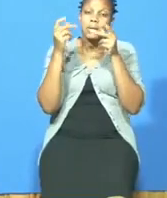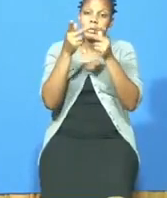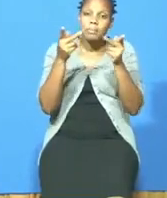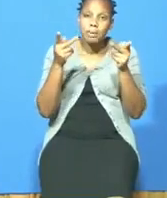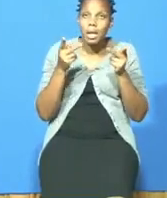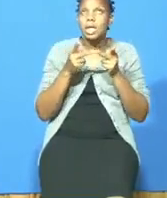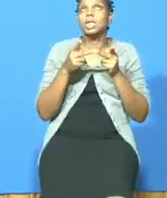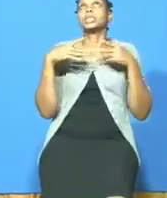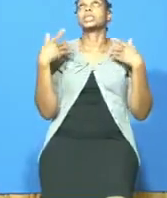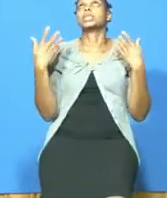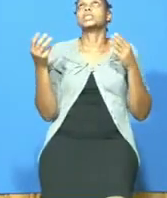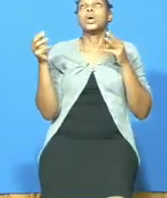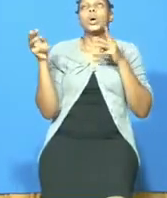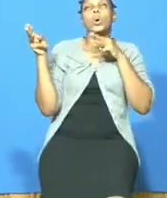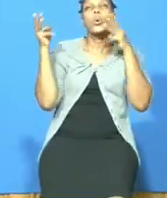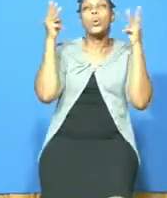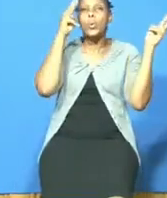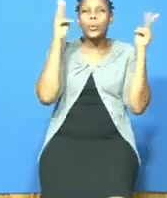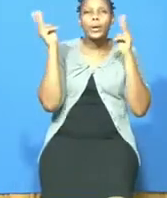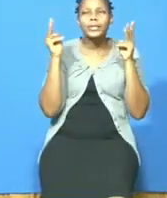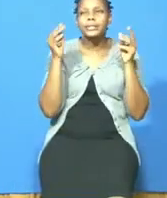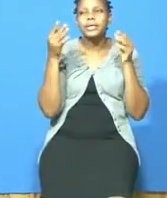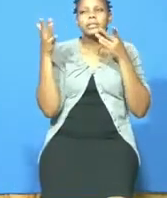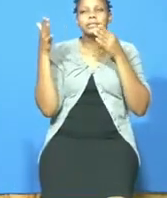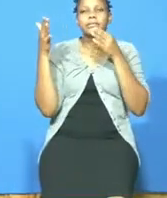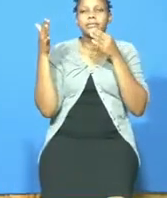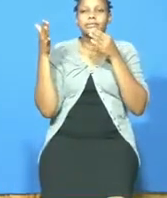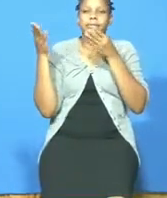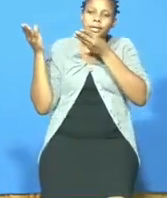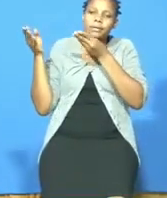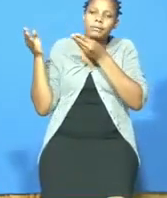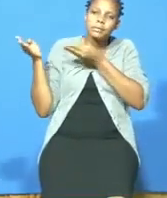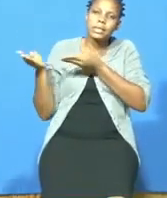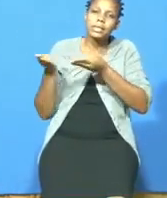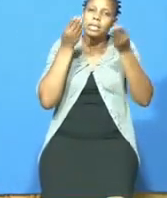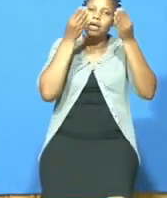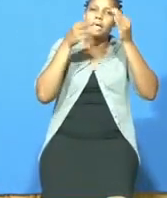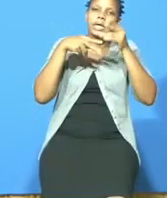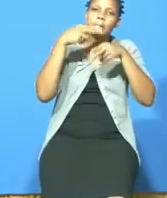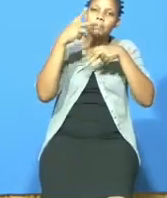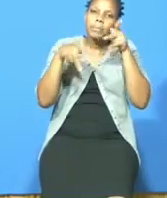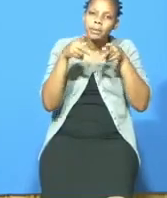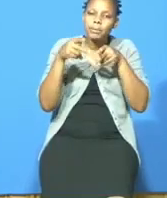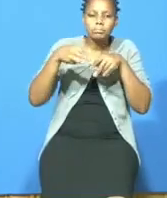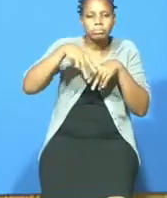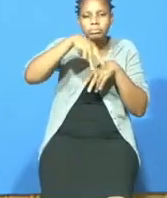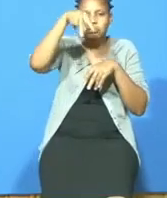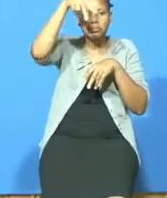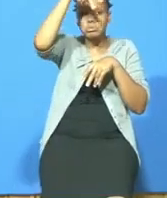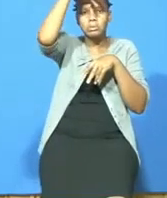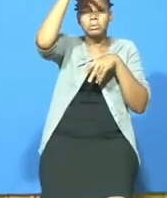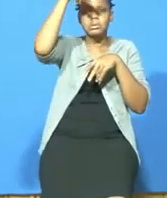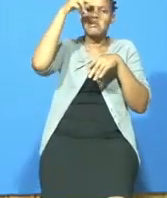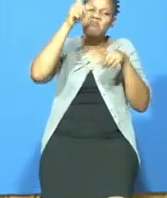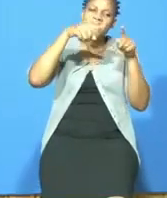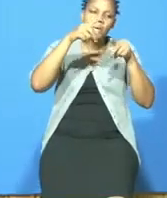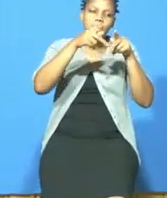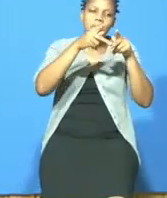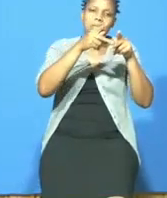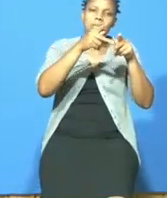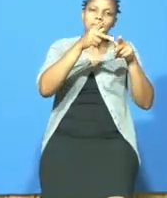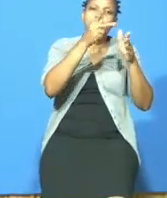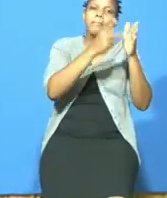has taken individuals in the air and various parts of the earth.